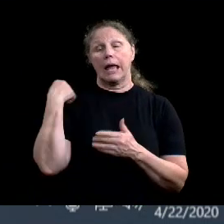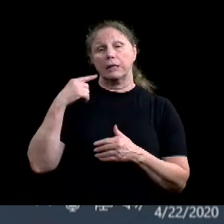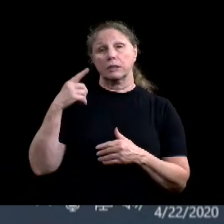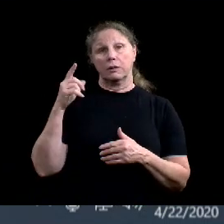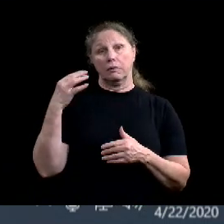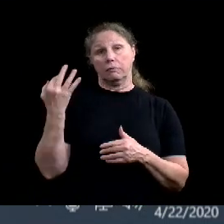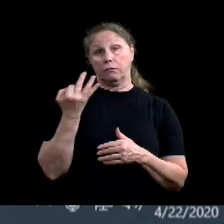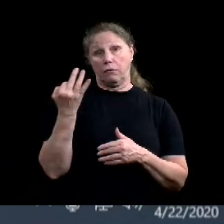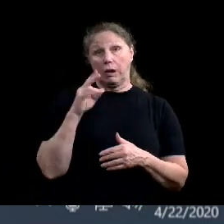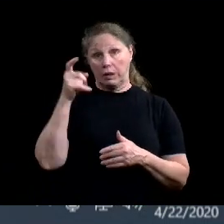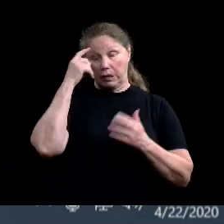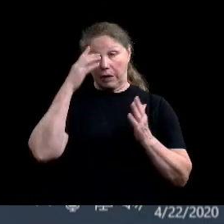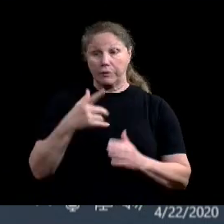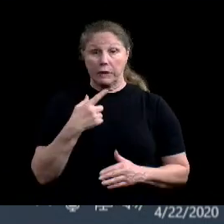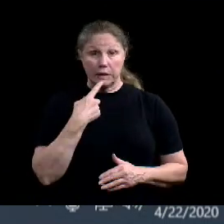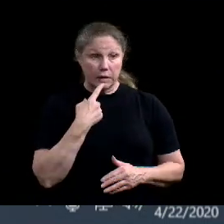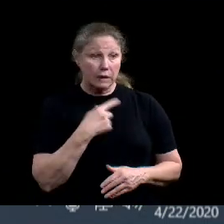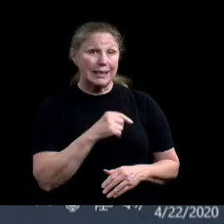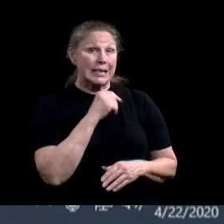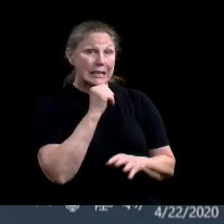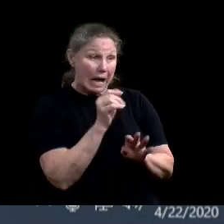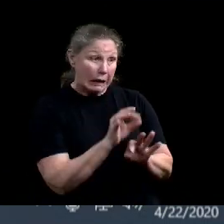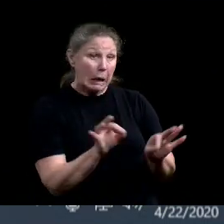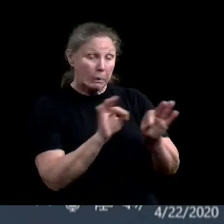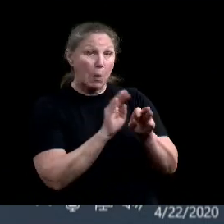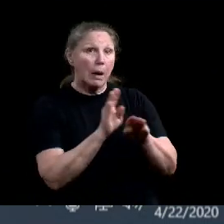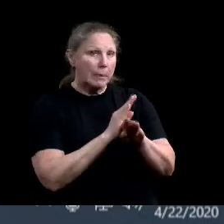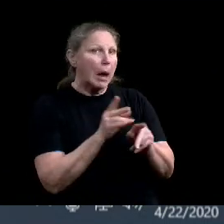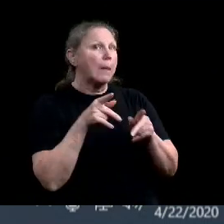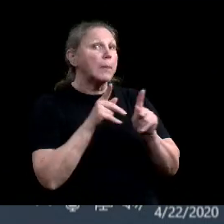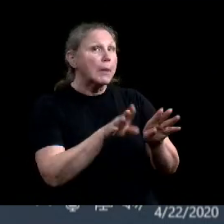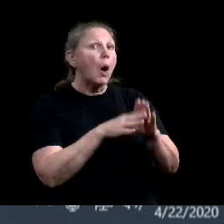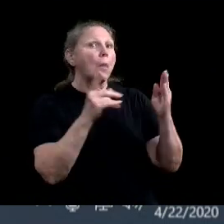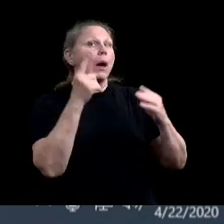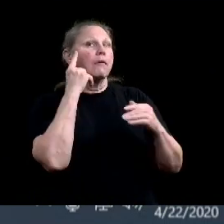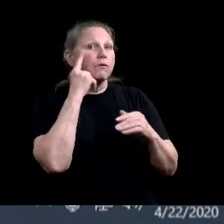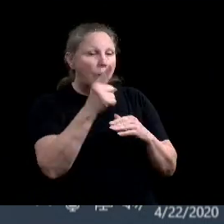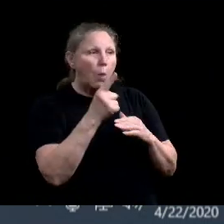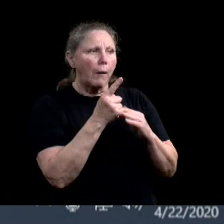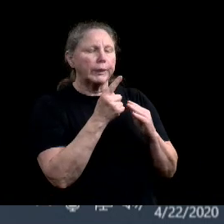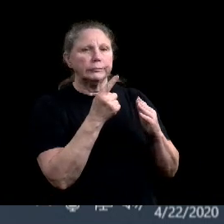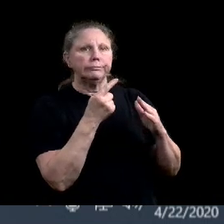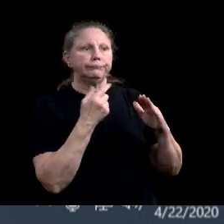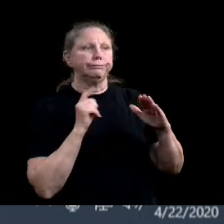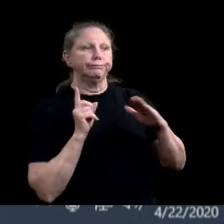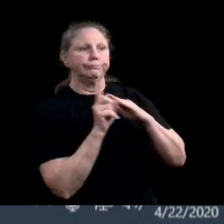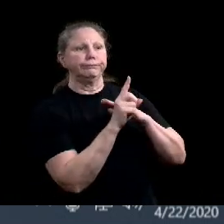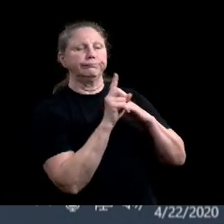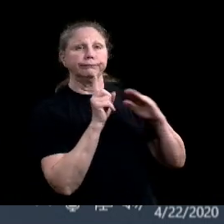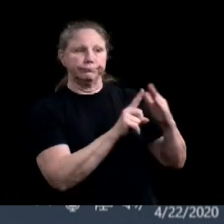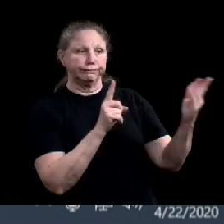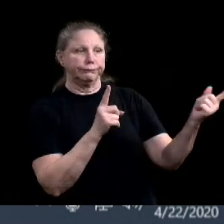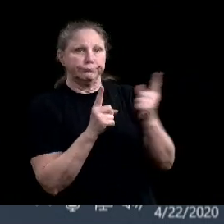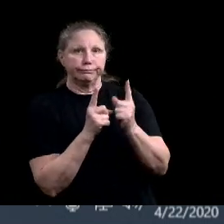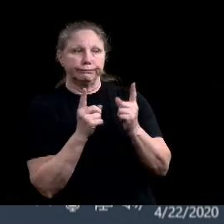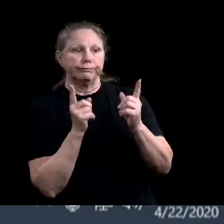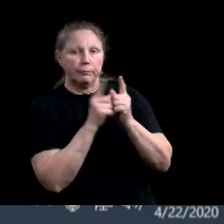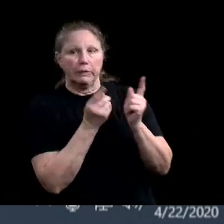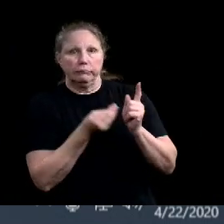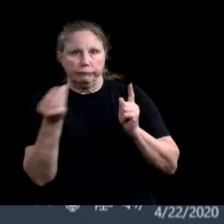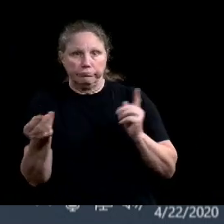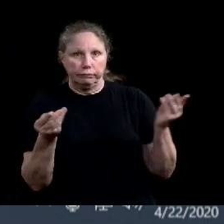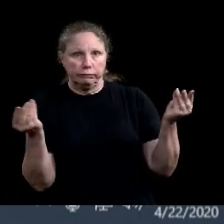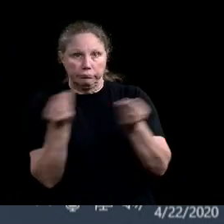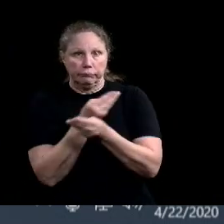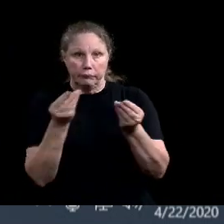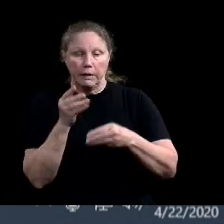and delivery only beginning Friday, to the extent that those entities are able to do that. He said he will announce next steps next